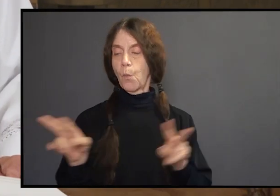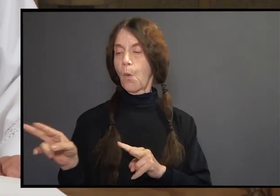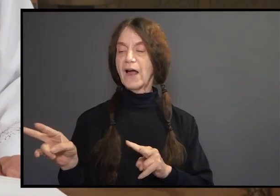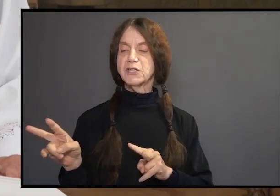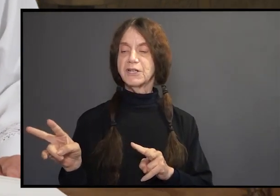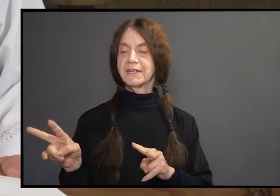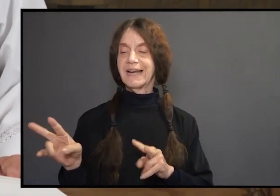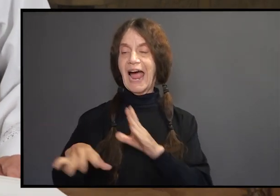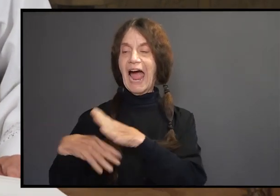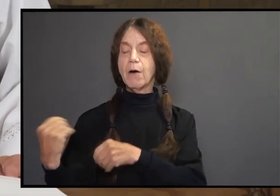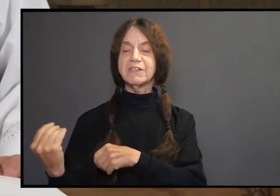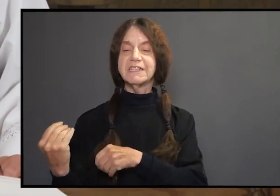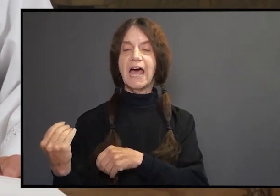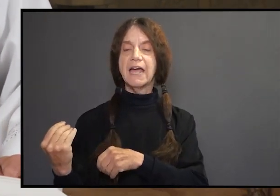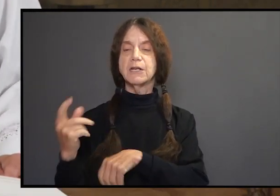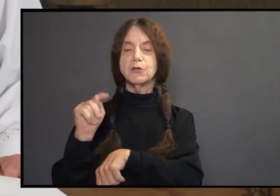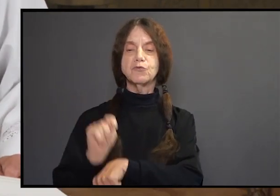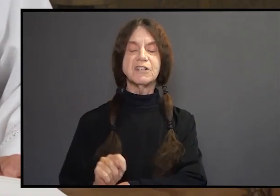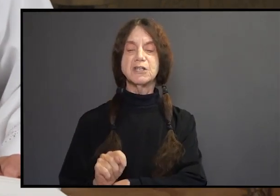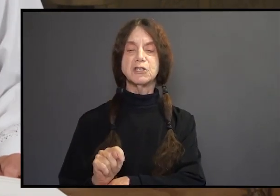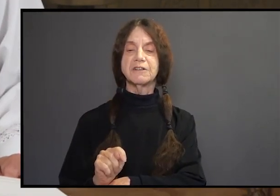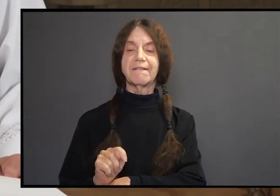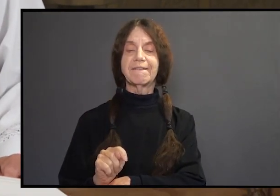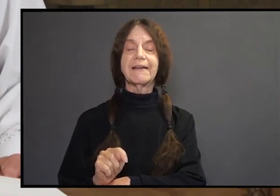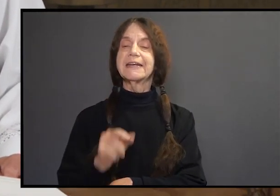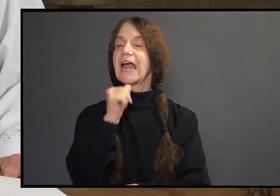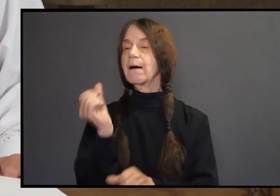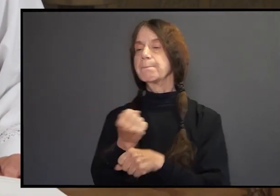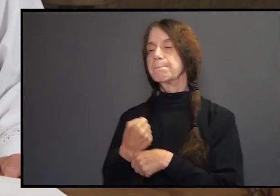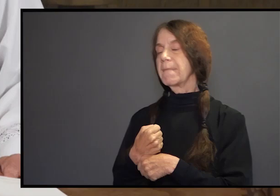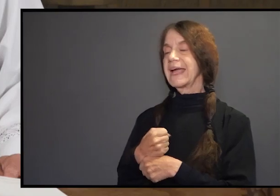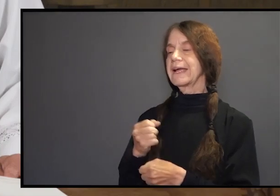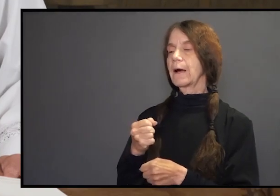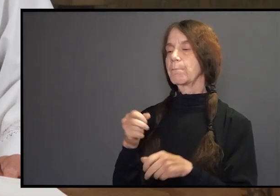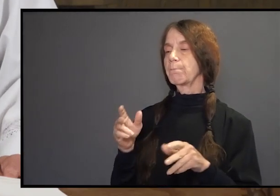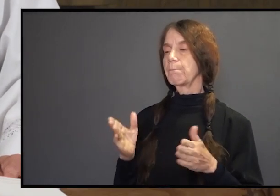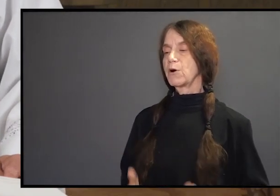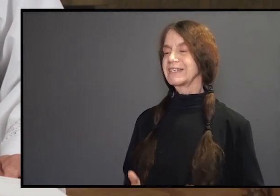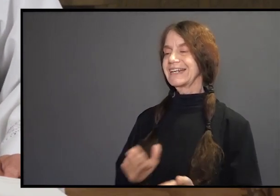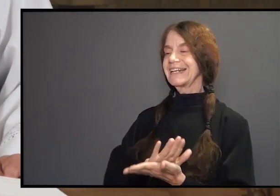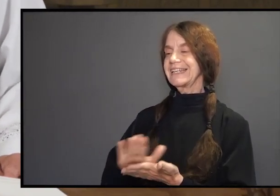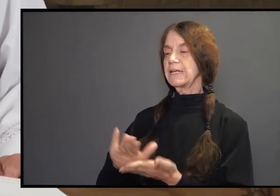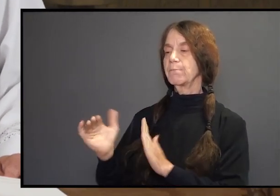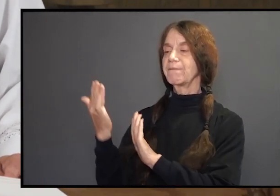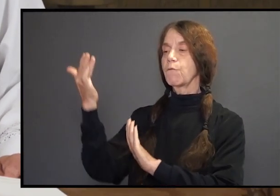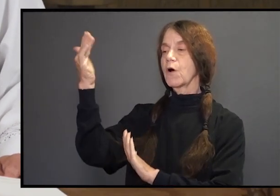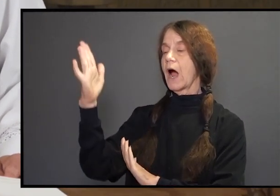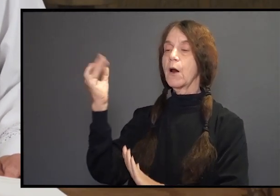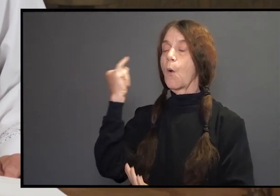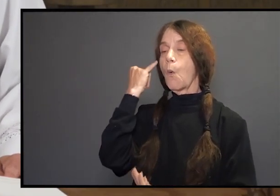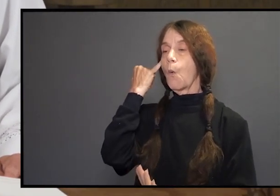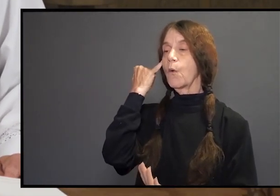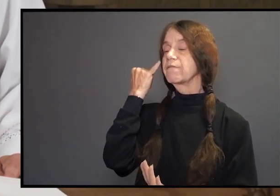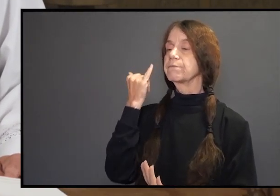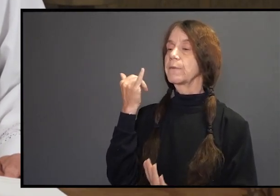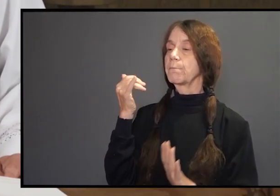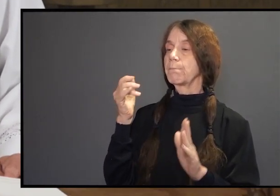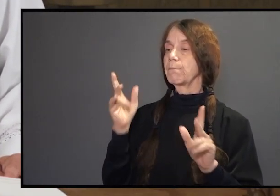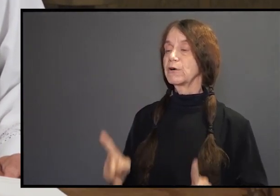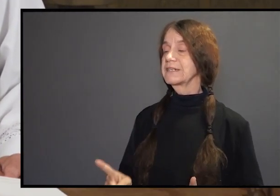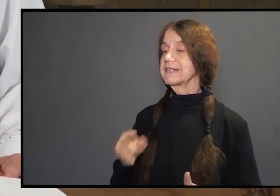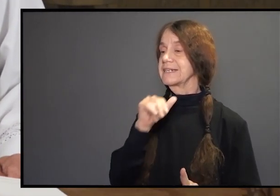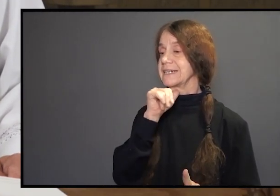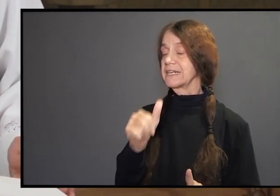of outward religious ceremonies does not make a person clean before God, nor does lack of observance make him